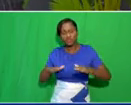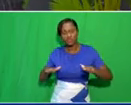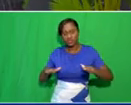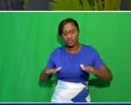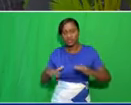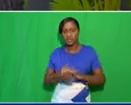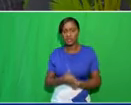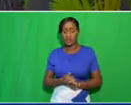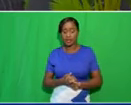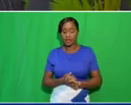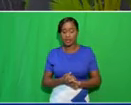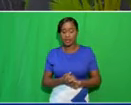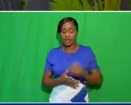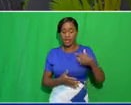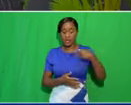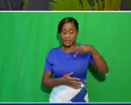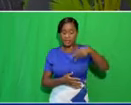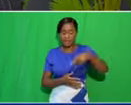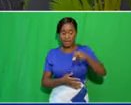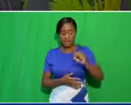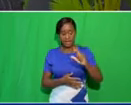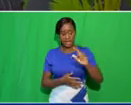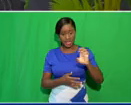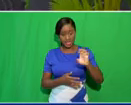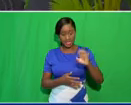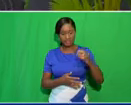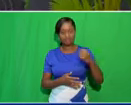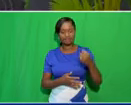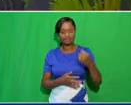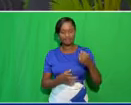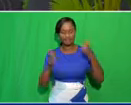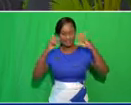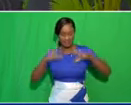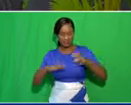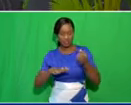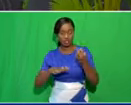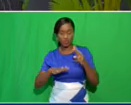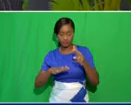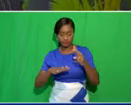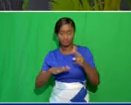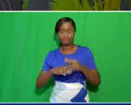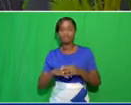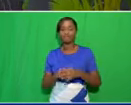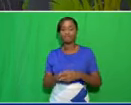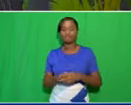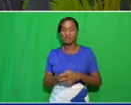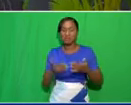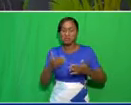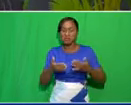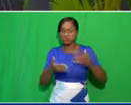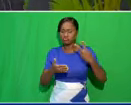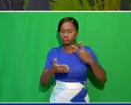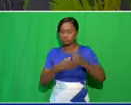PSLE, which is their exam at 12. And of course, the minister indicated maybe about 2 years ago